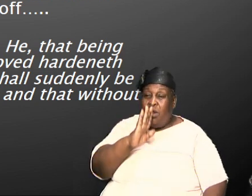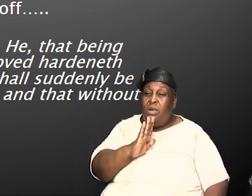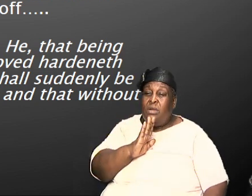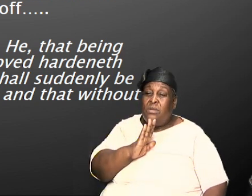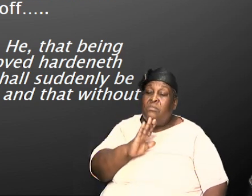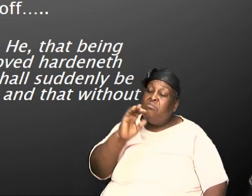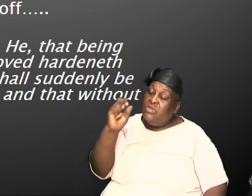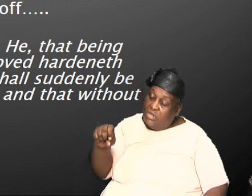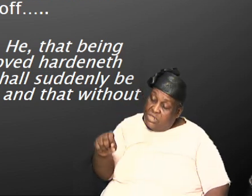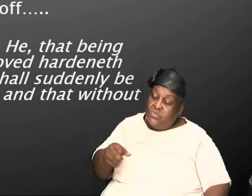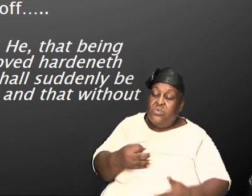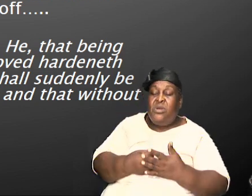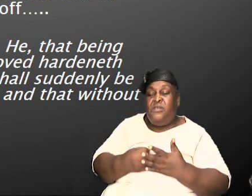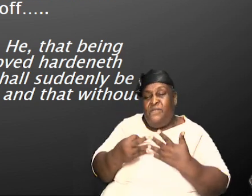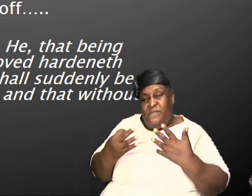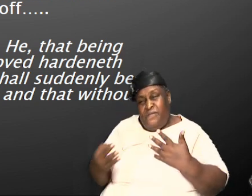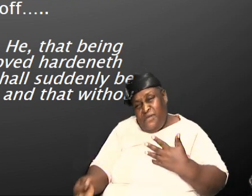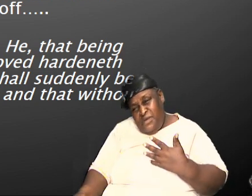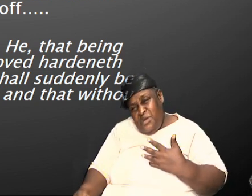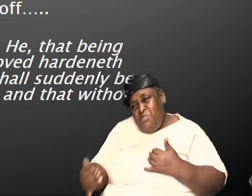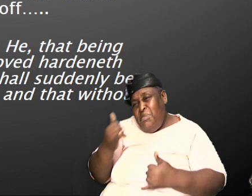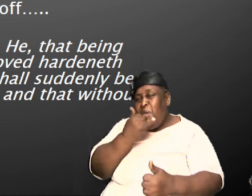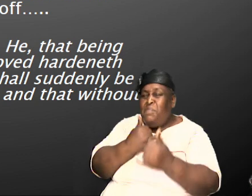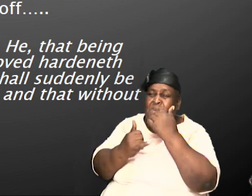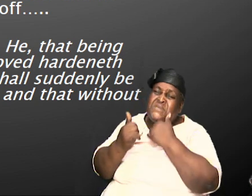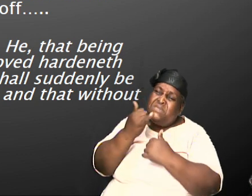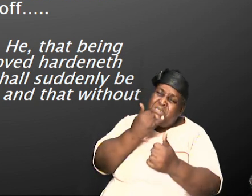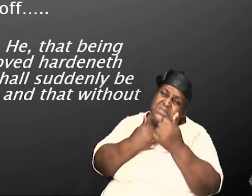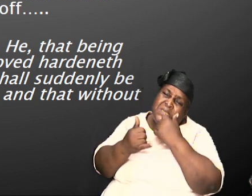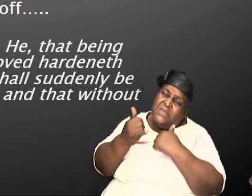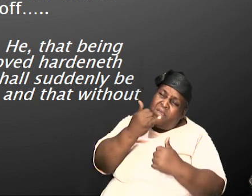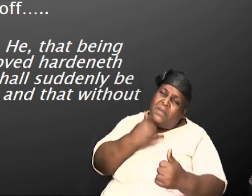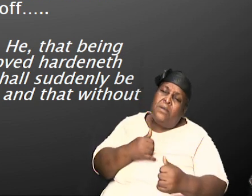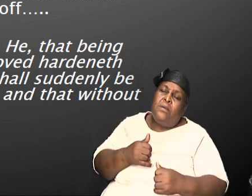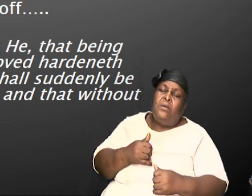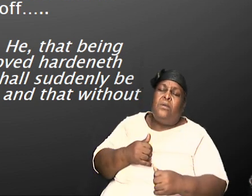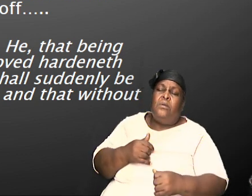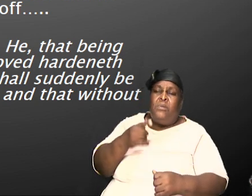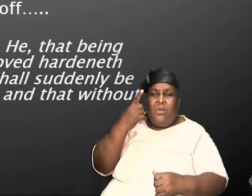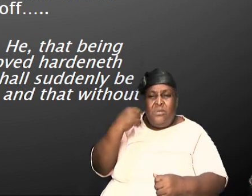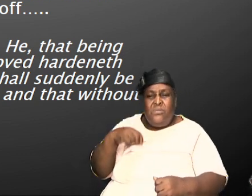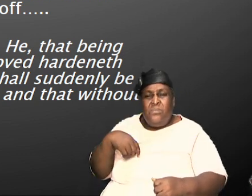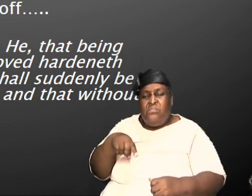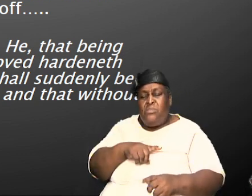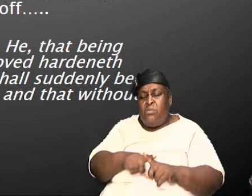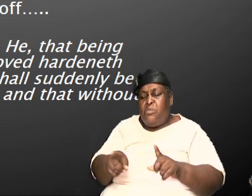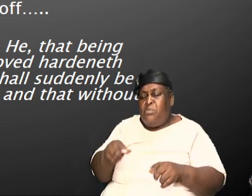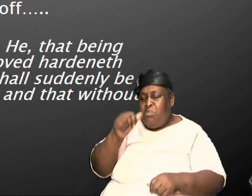go for our feet. Yes, we are going to follow them because we are both of men.